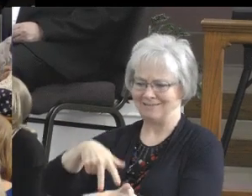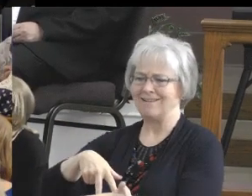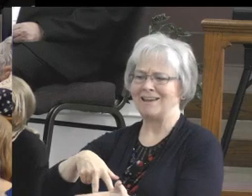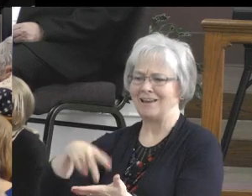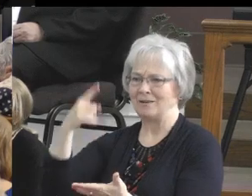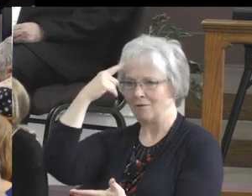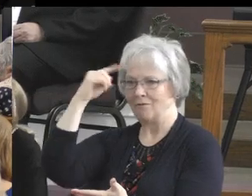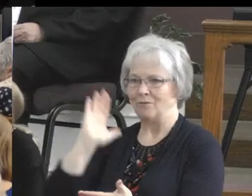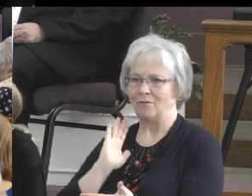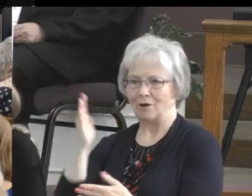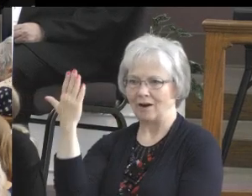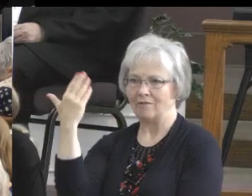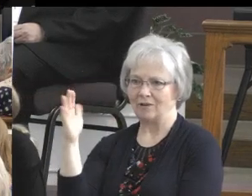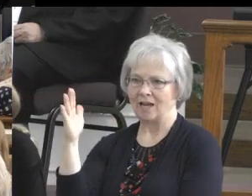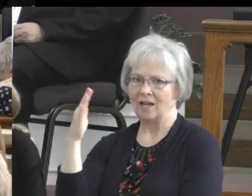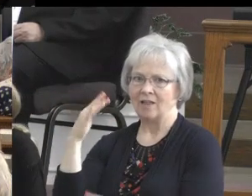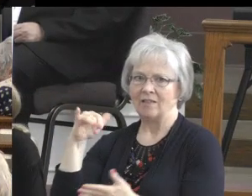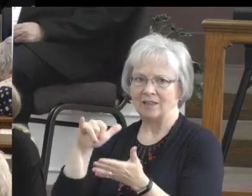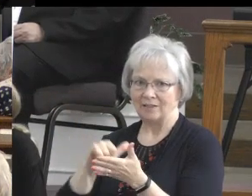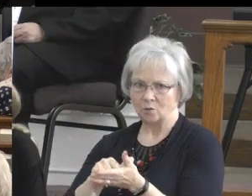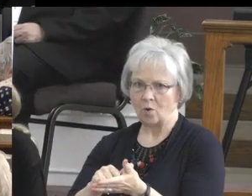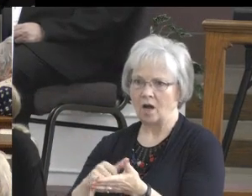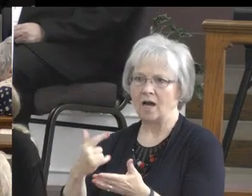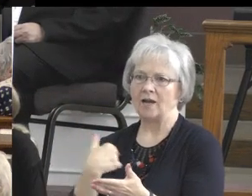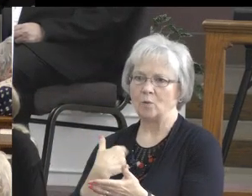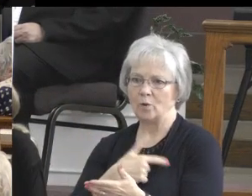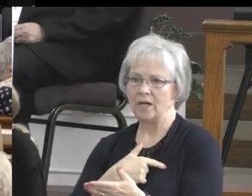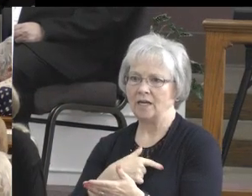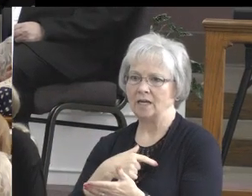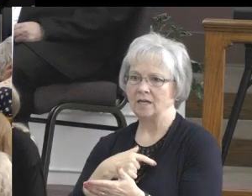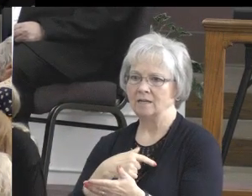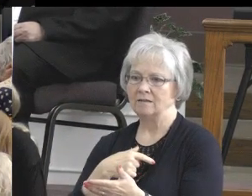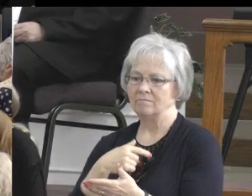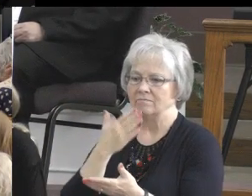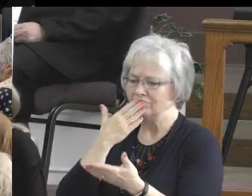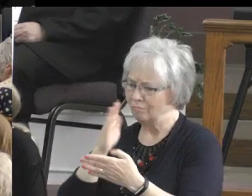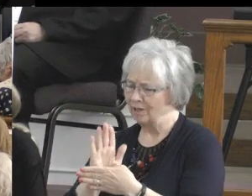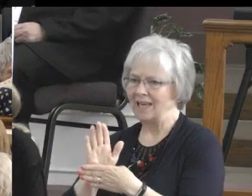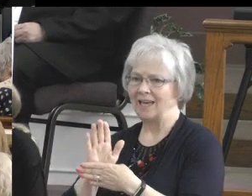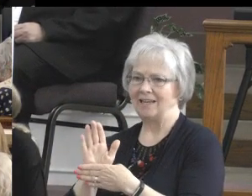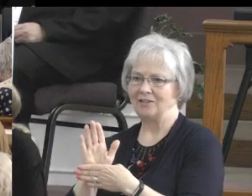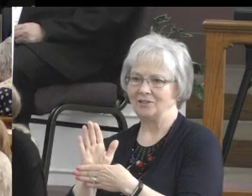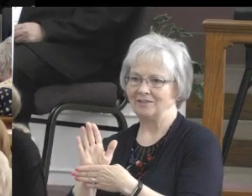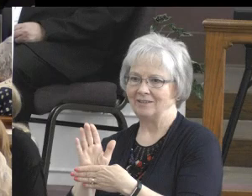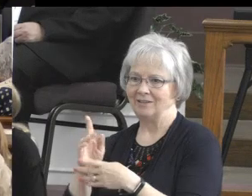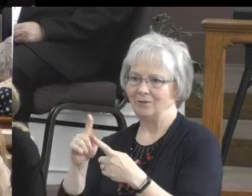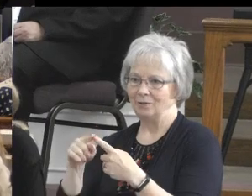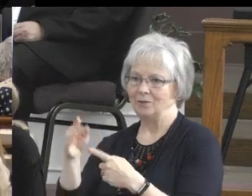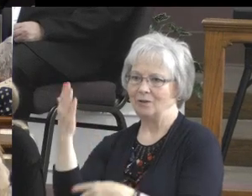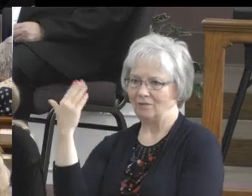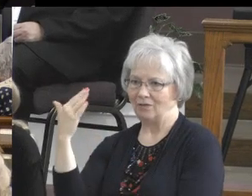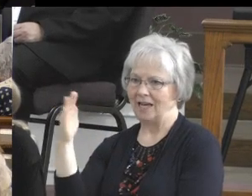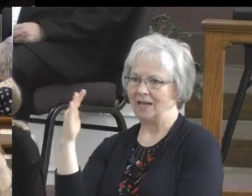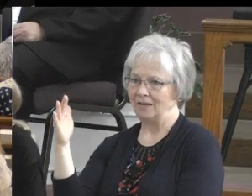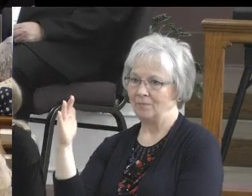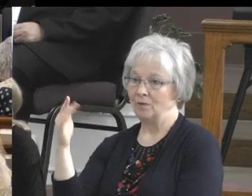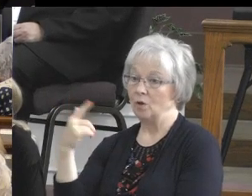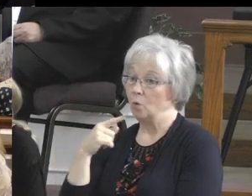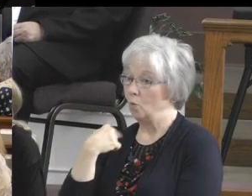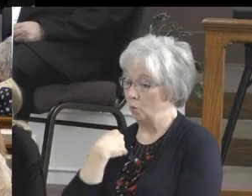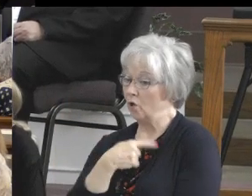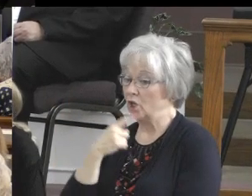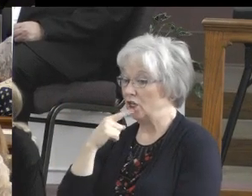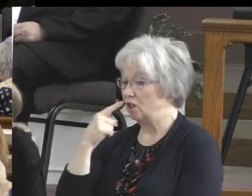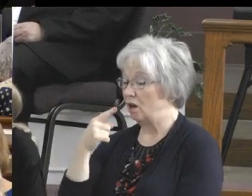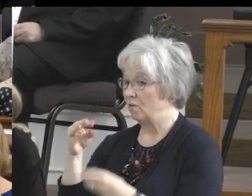salute our flag. That's why we sing the national anthem. That's why we pledge to the flag. Now, we're going to talk about a couple other